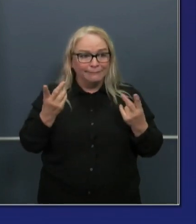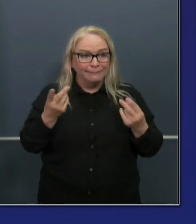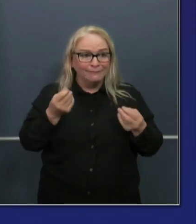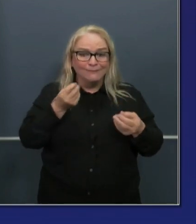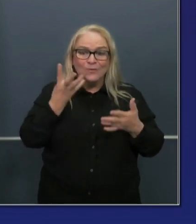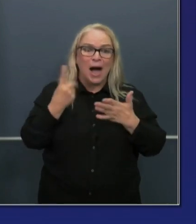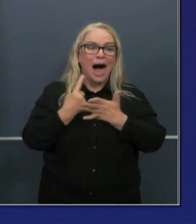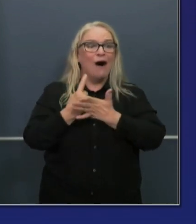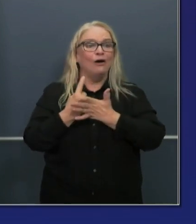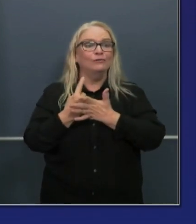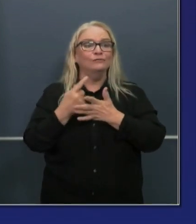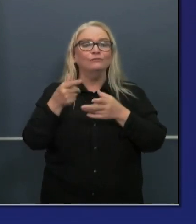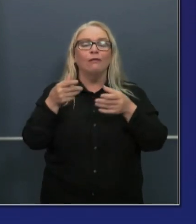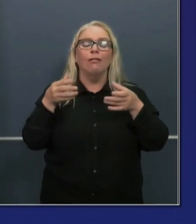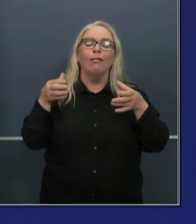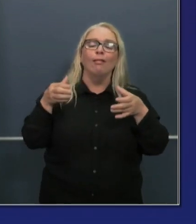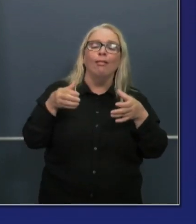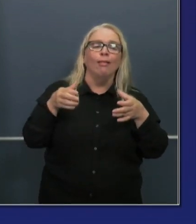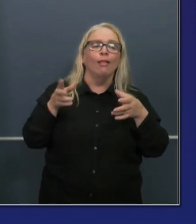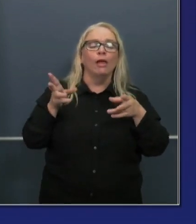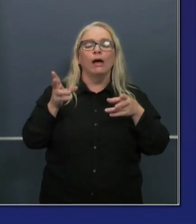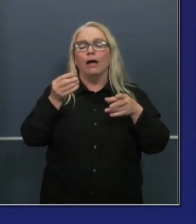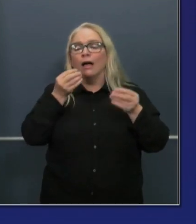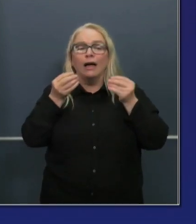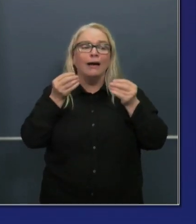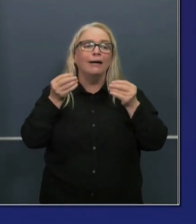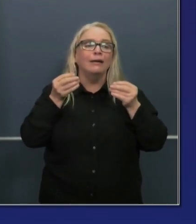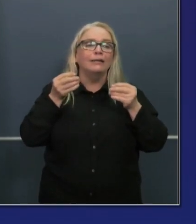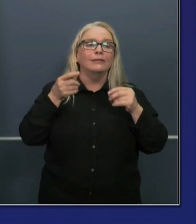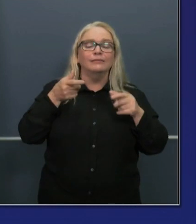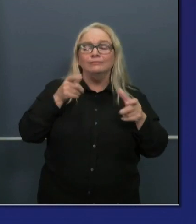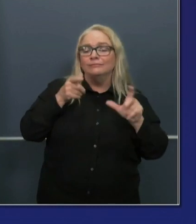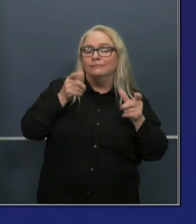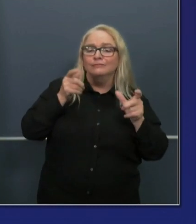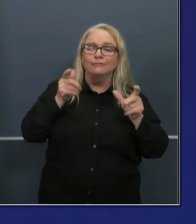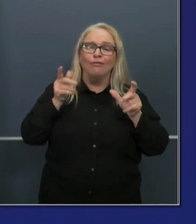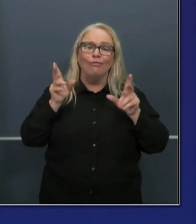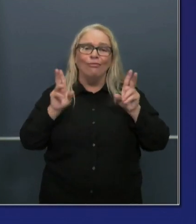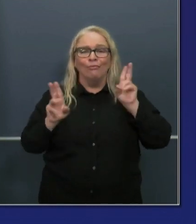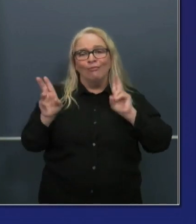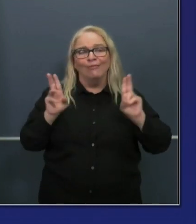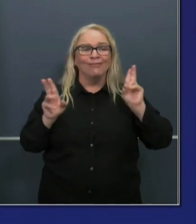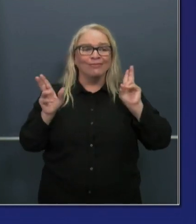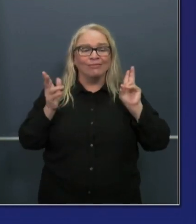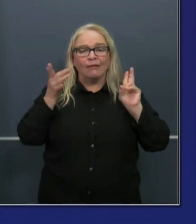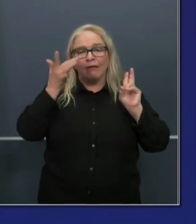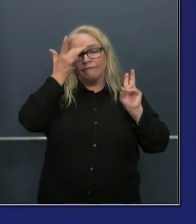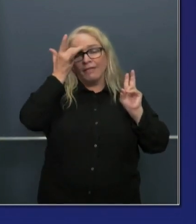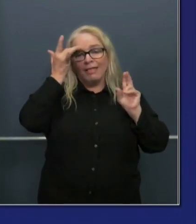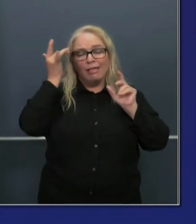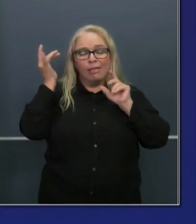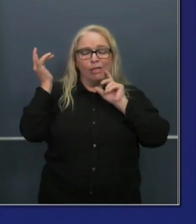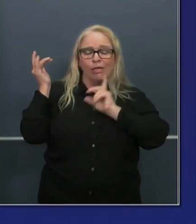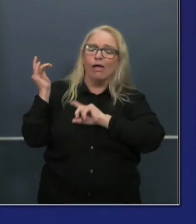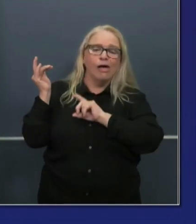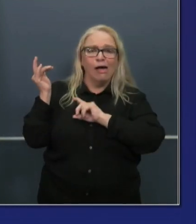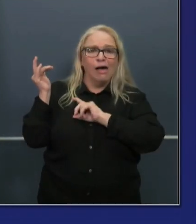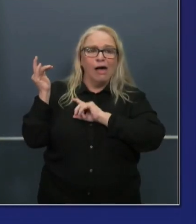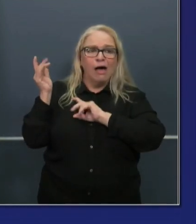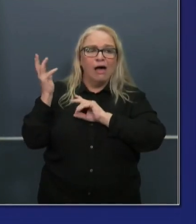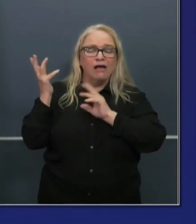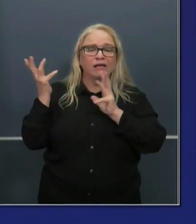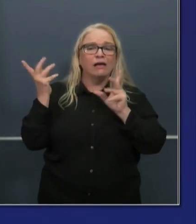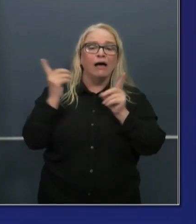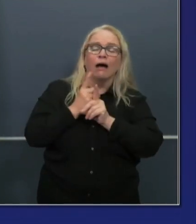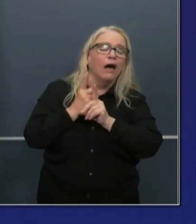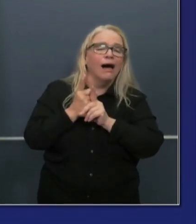drink or two, after eating some food, masks then are put aside and families begin to mix that hadn't seen